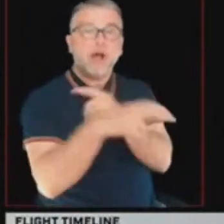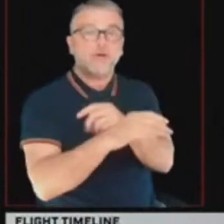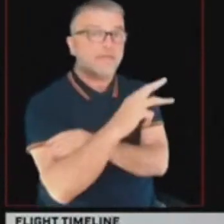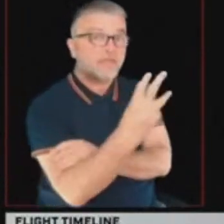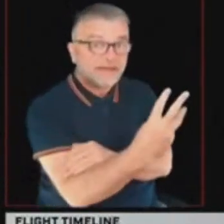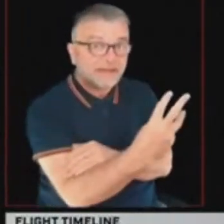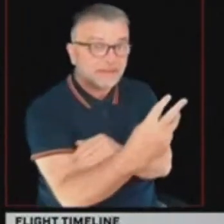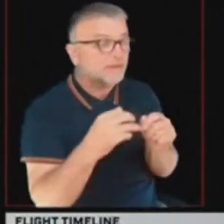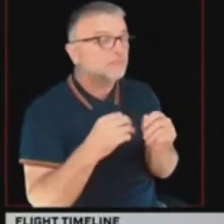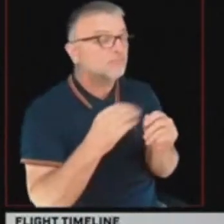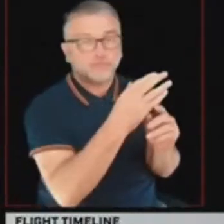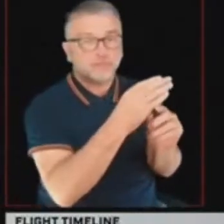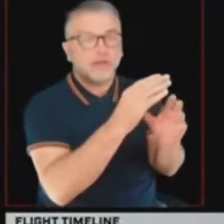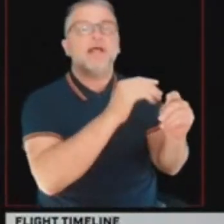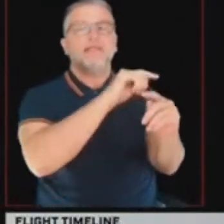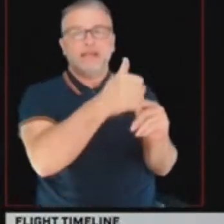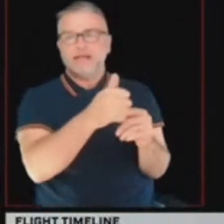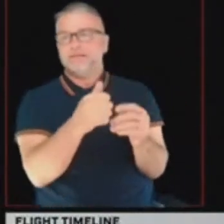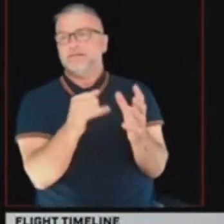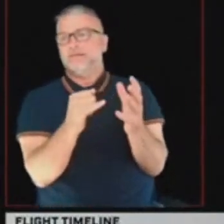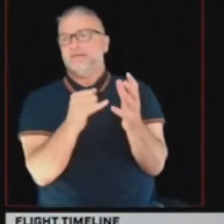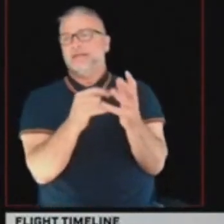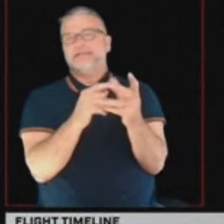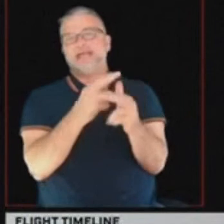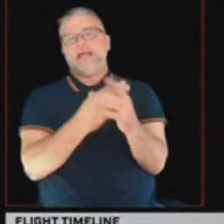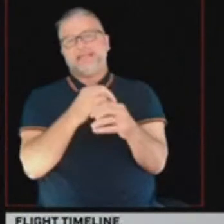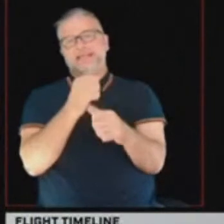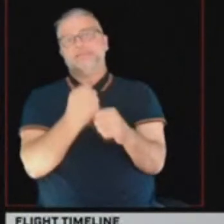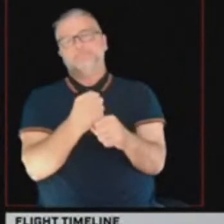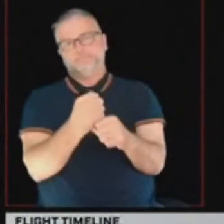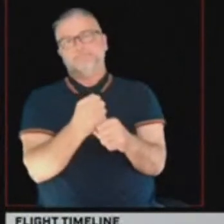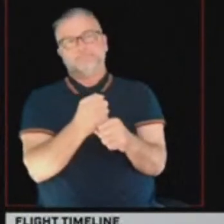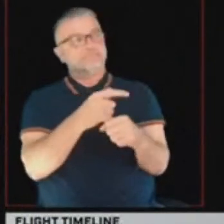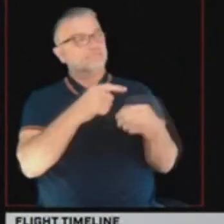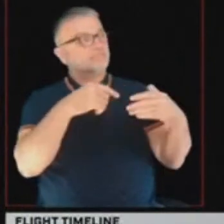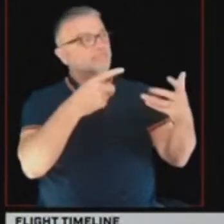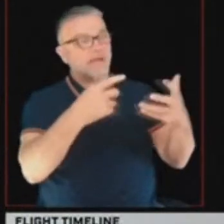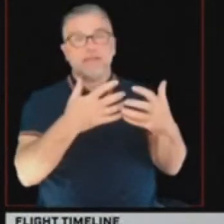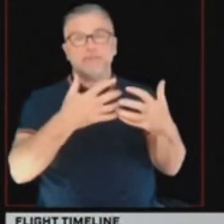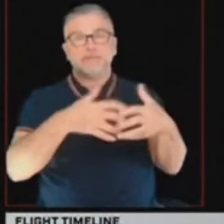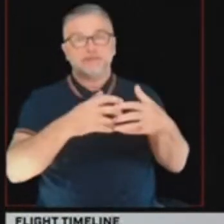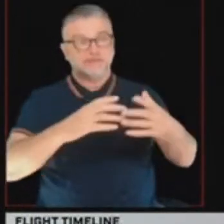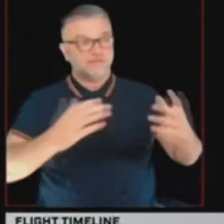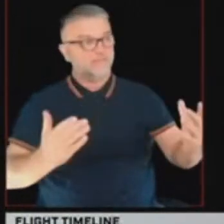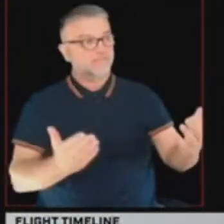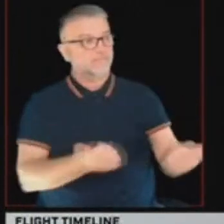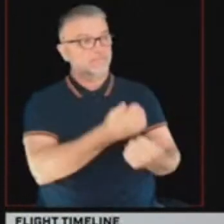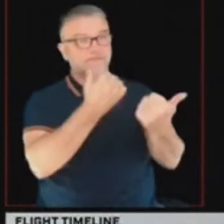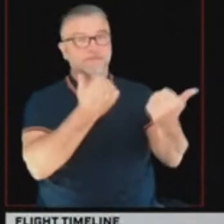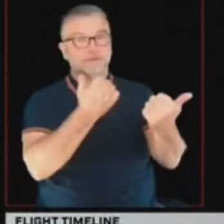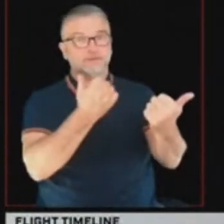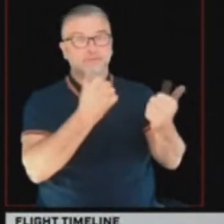a phase that we call safing, and then the mission is complete.